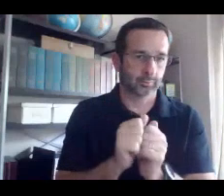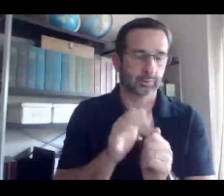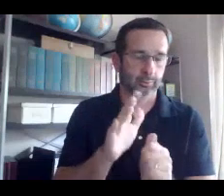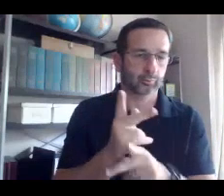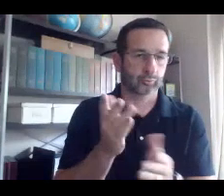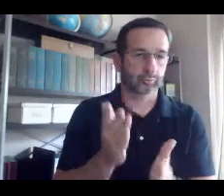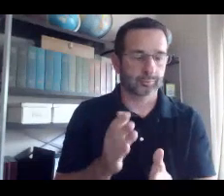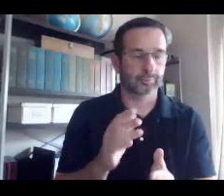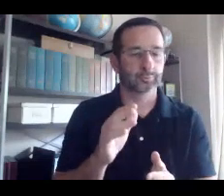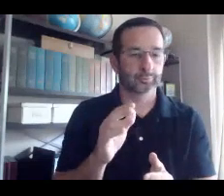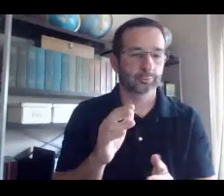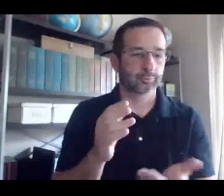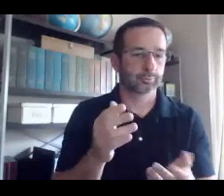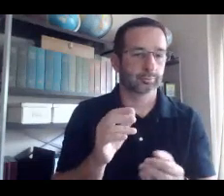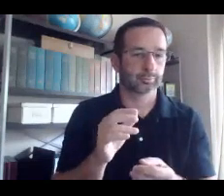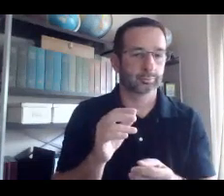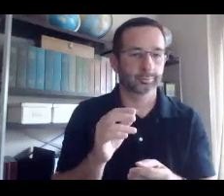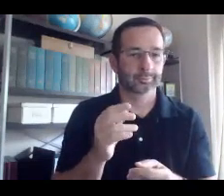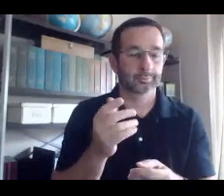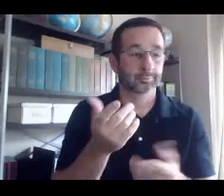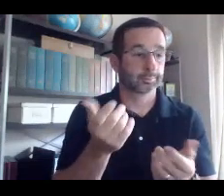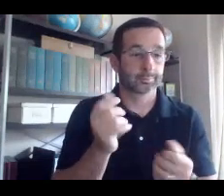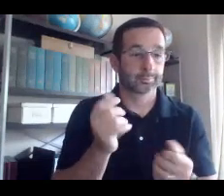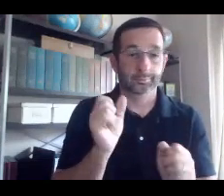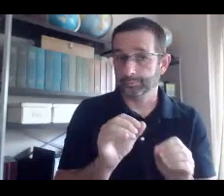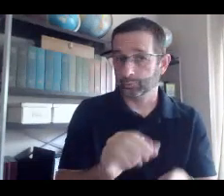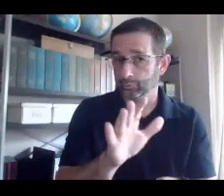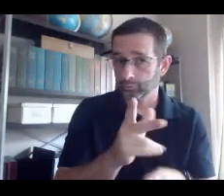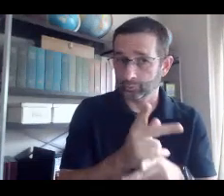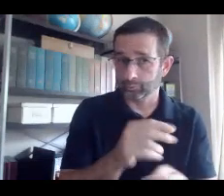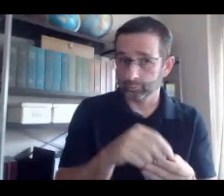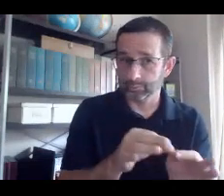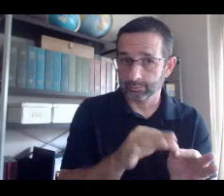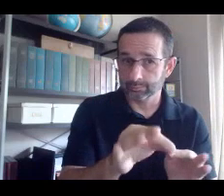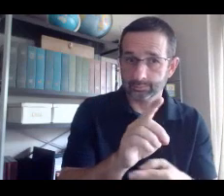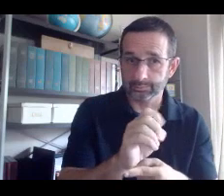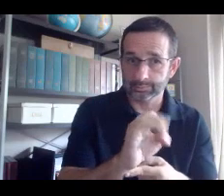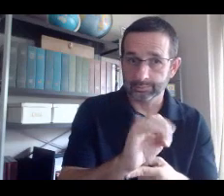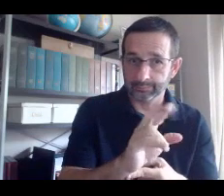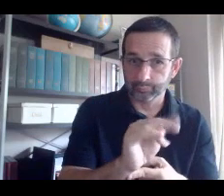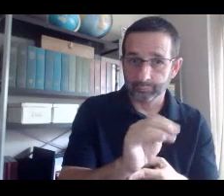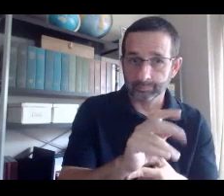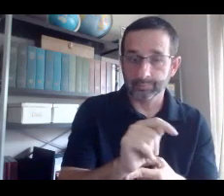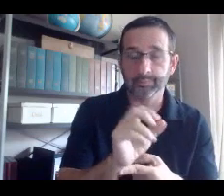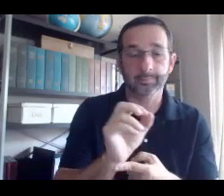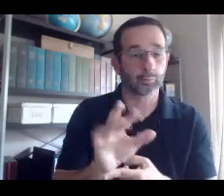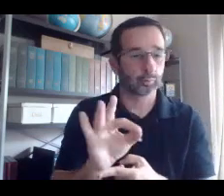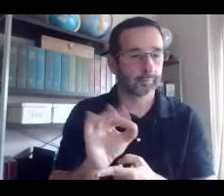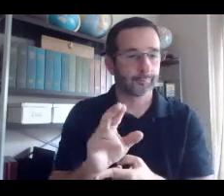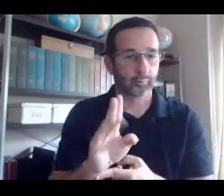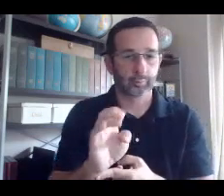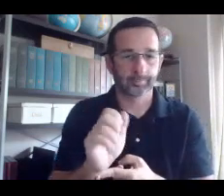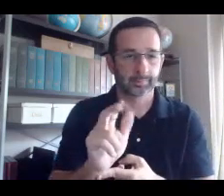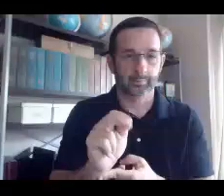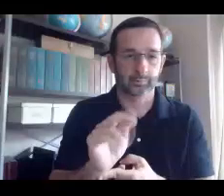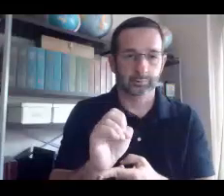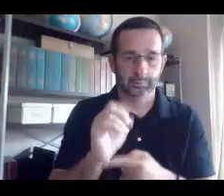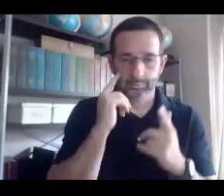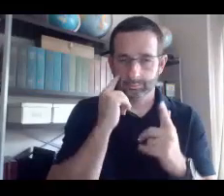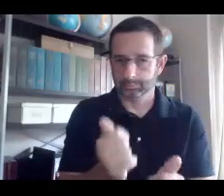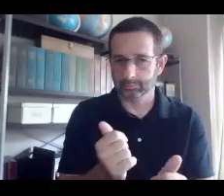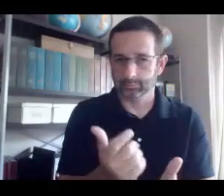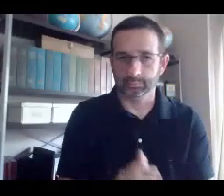other arrangements with your loan servicer. And that could be putting your loan in a deferment